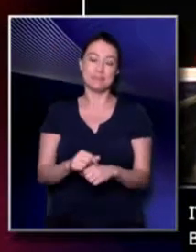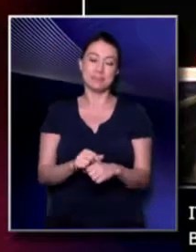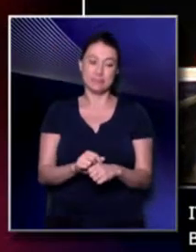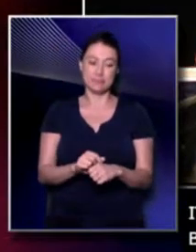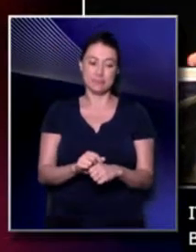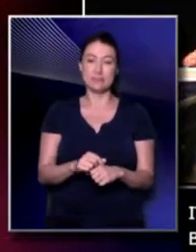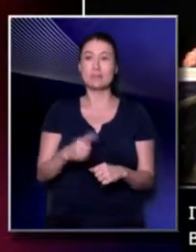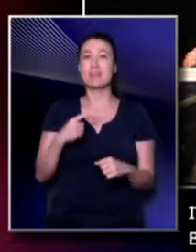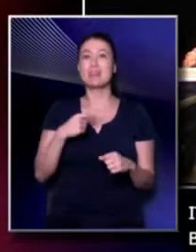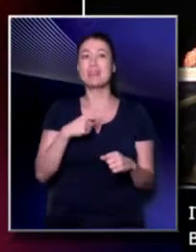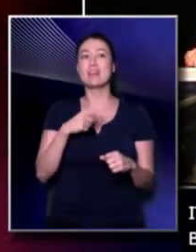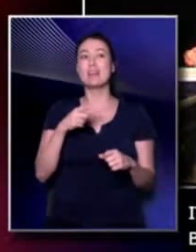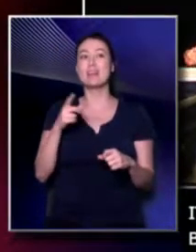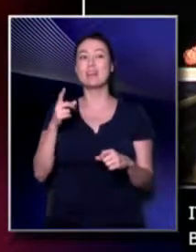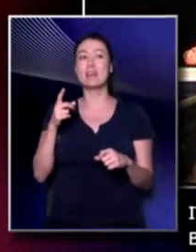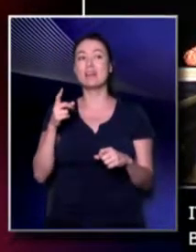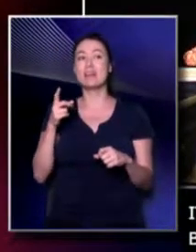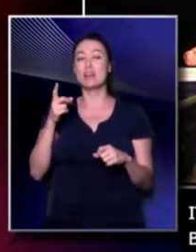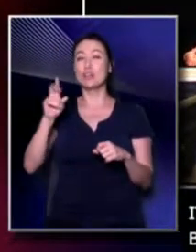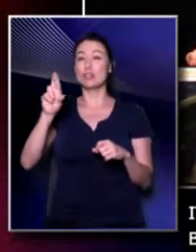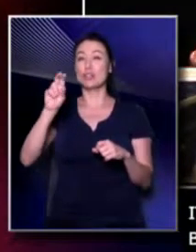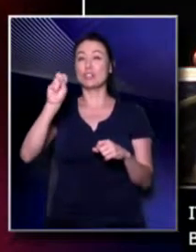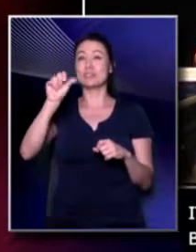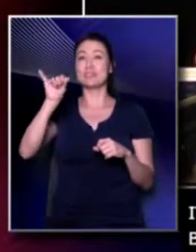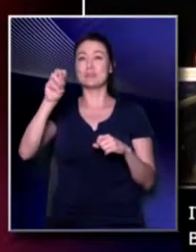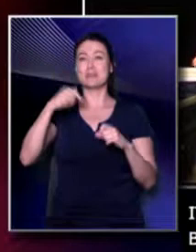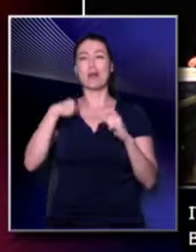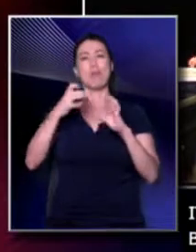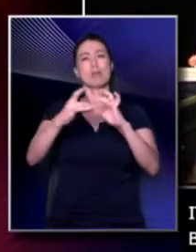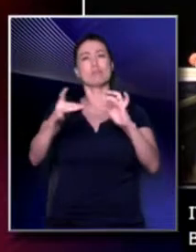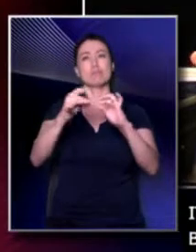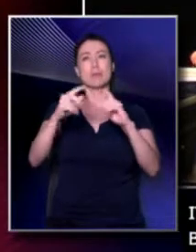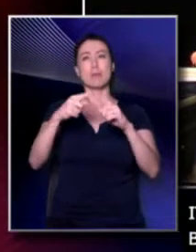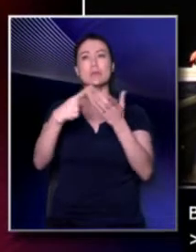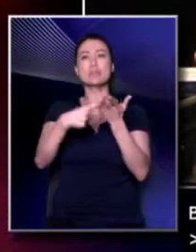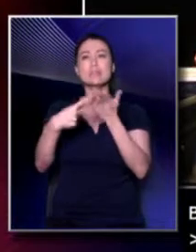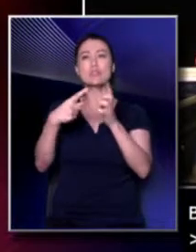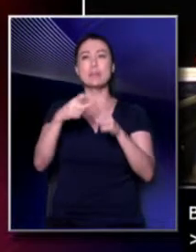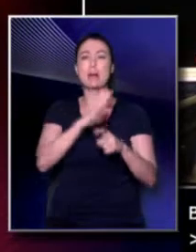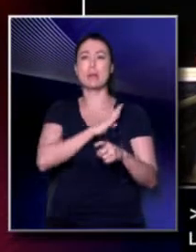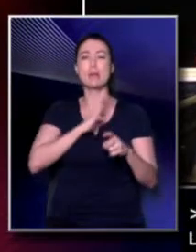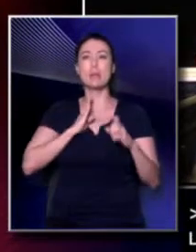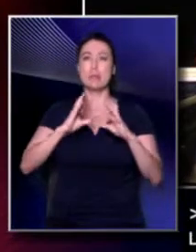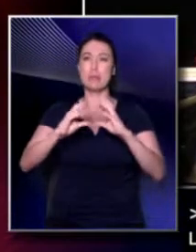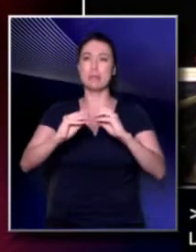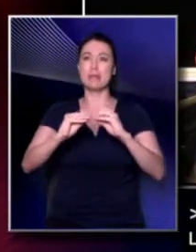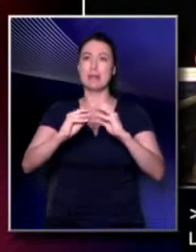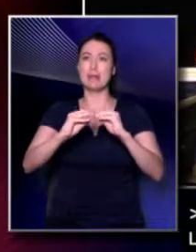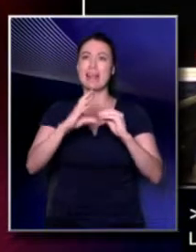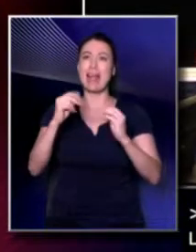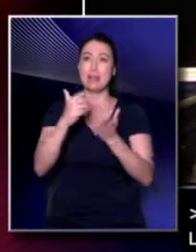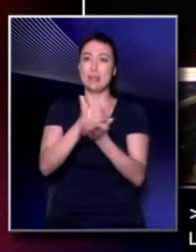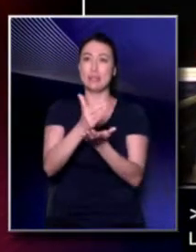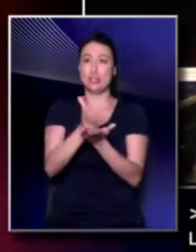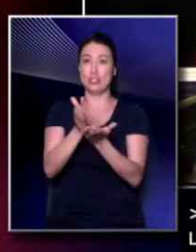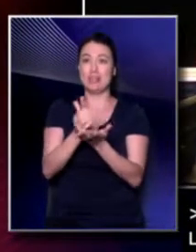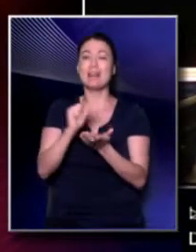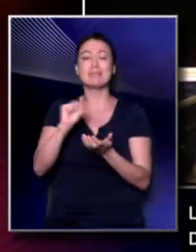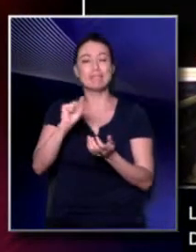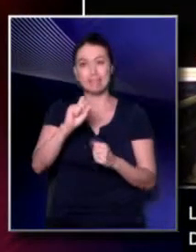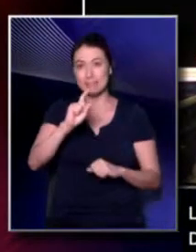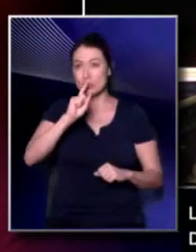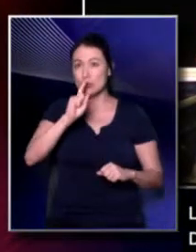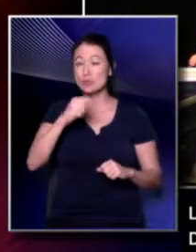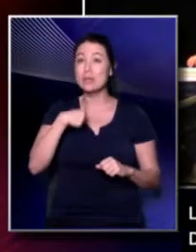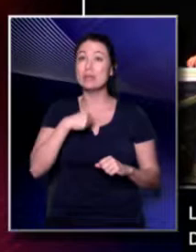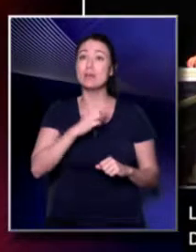I'd just like to make a comment that, you know, there was discussion about the board meeting and the budget, and it is true